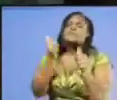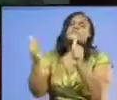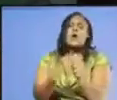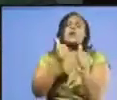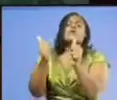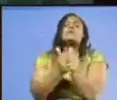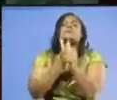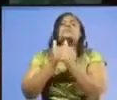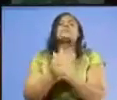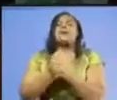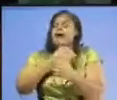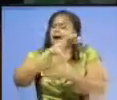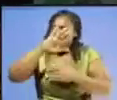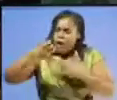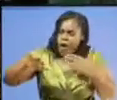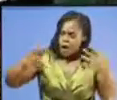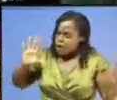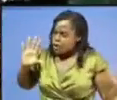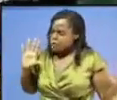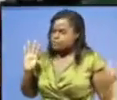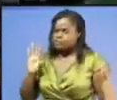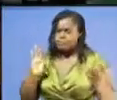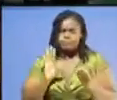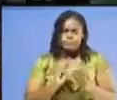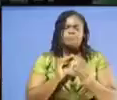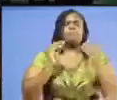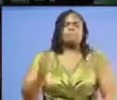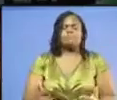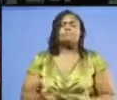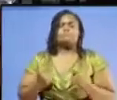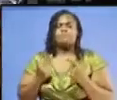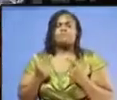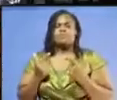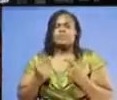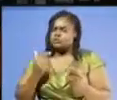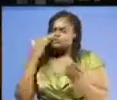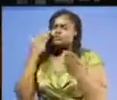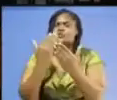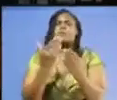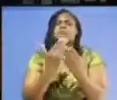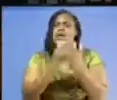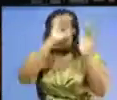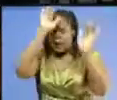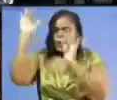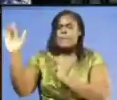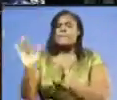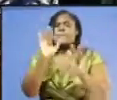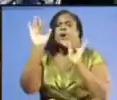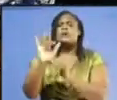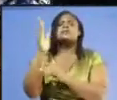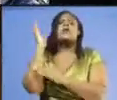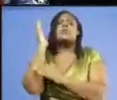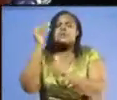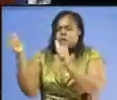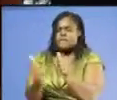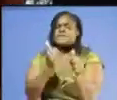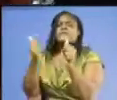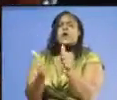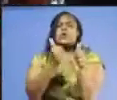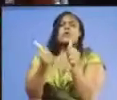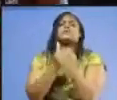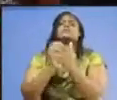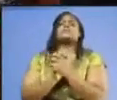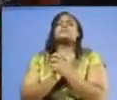you all the days of your life. I said goodness and mercy will follow you.